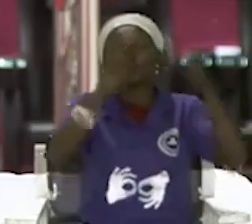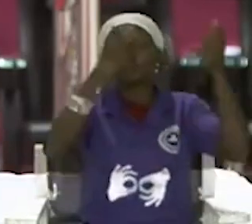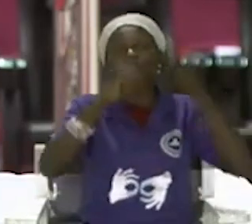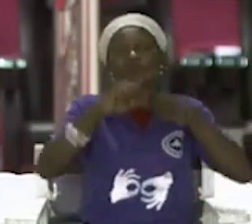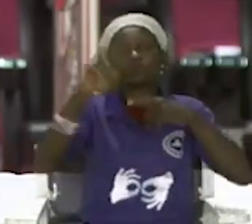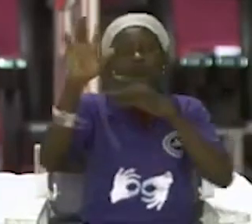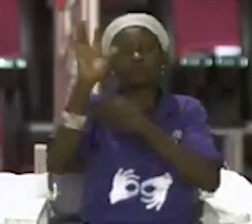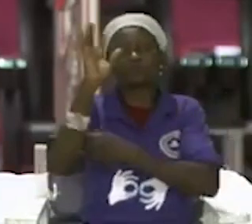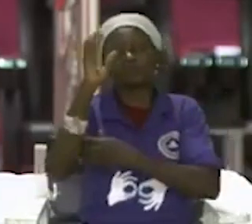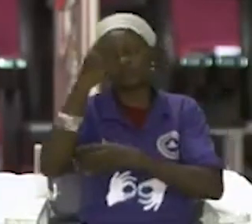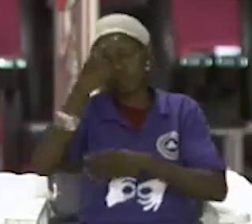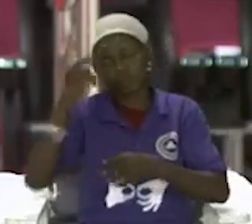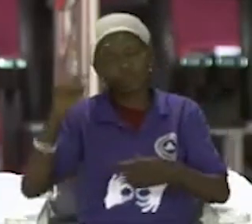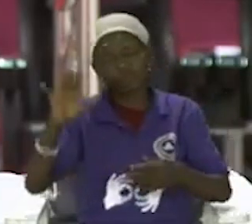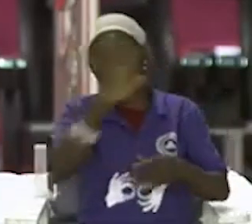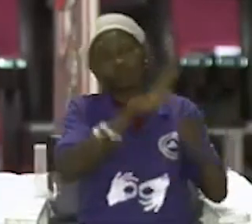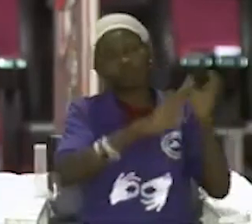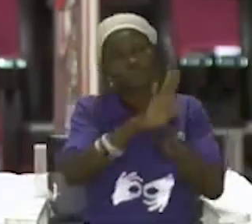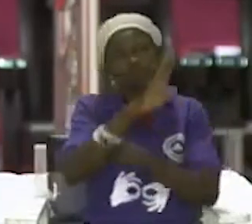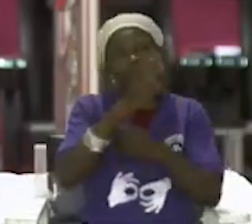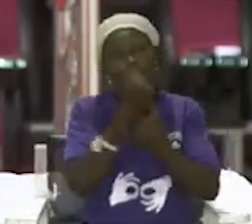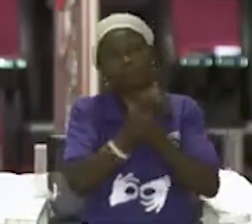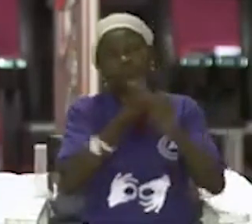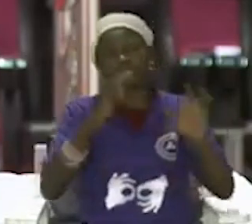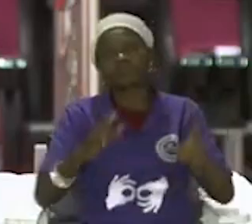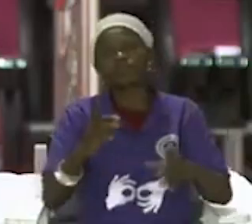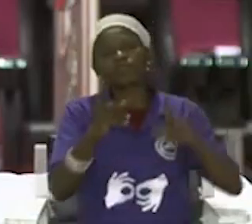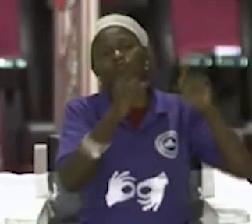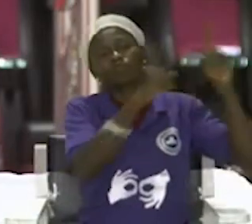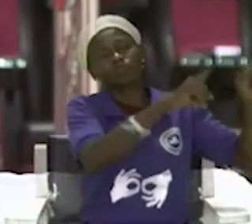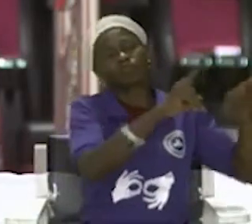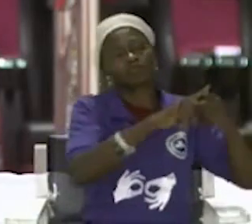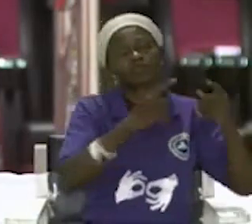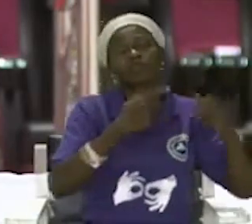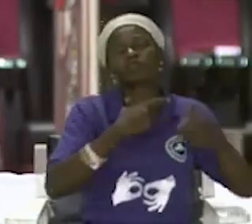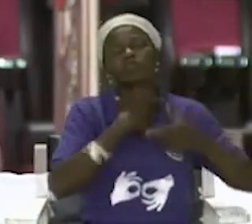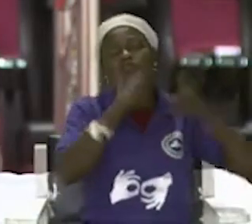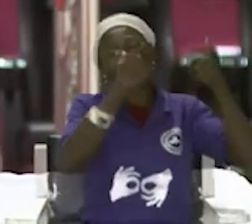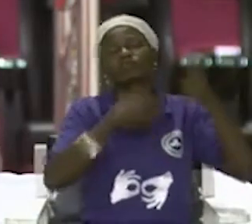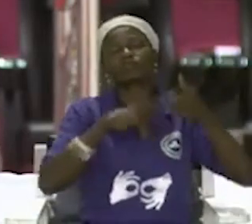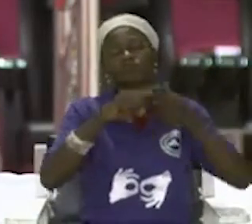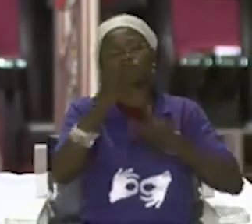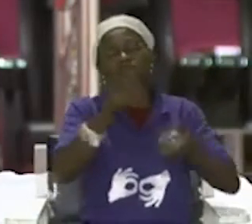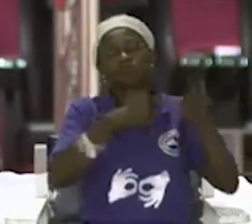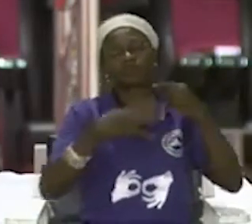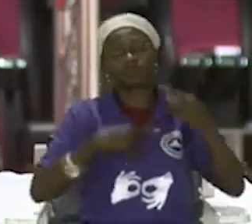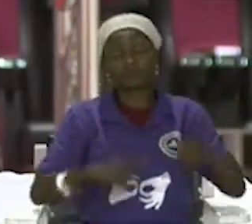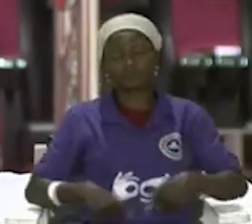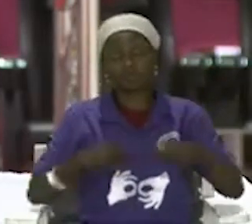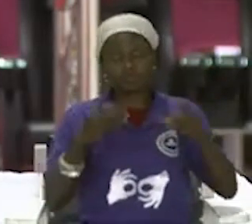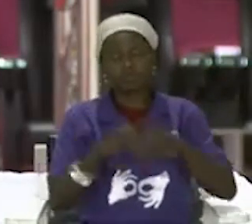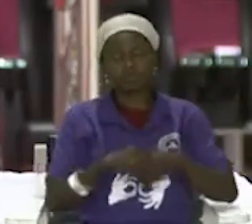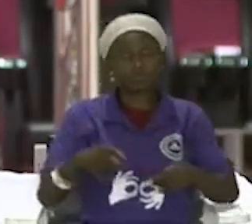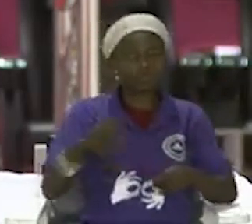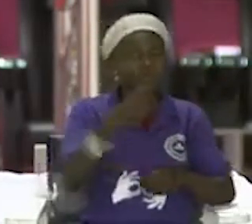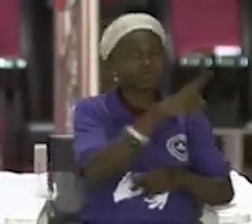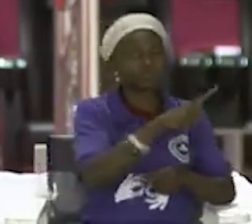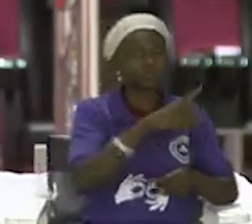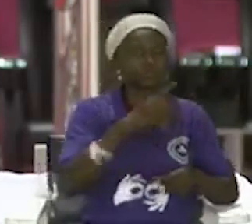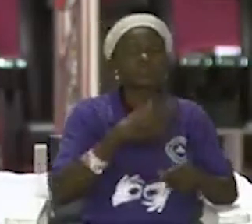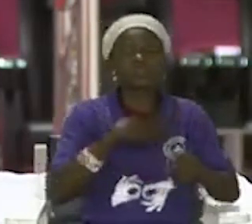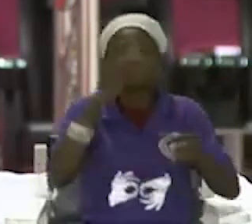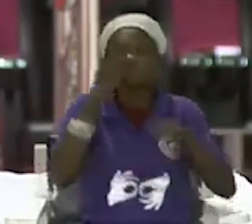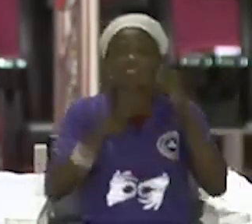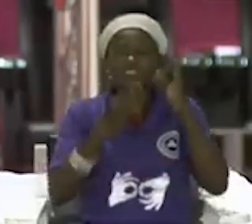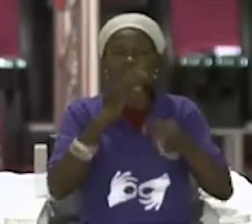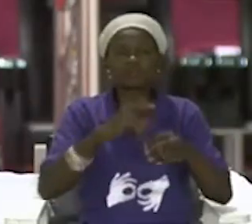become your Lord and your Savior. Come and cry to him to come and dwell in you. And if you